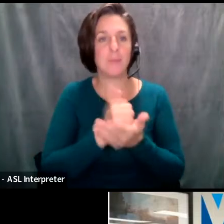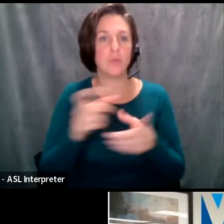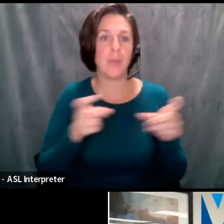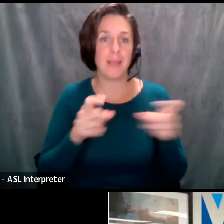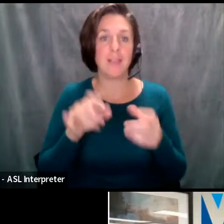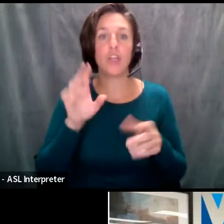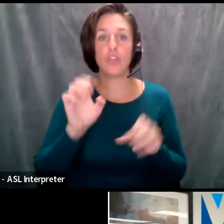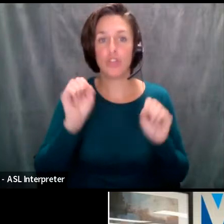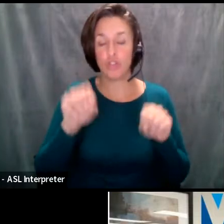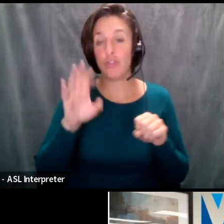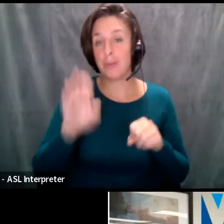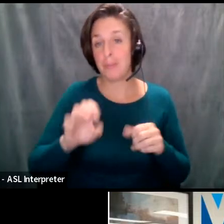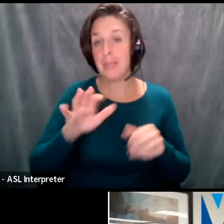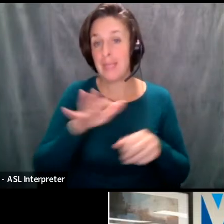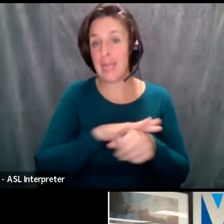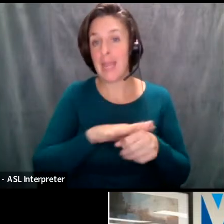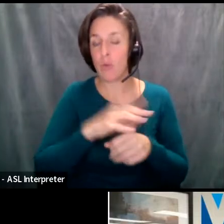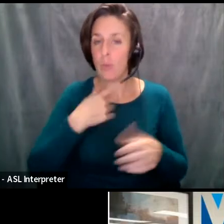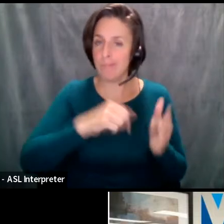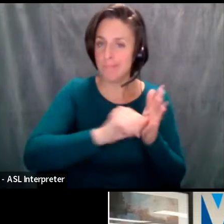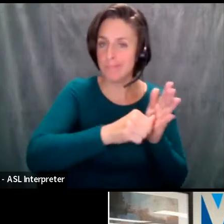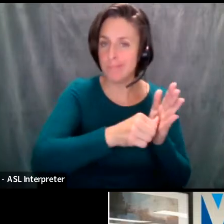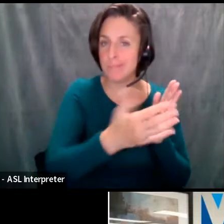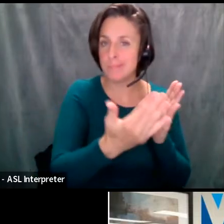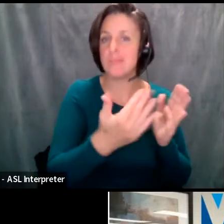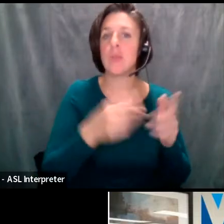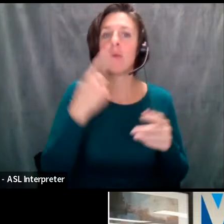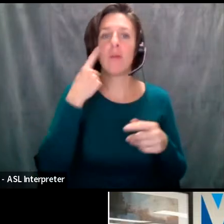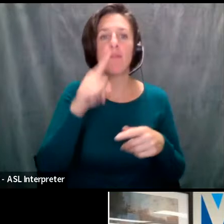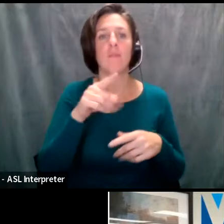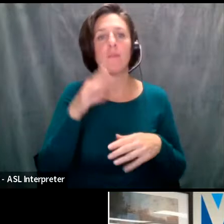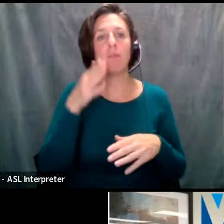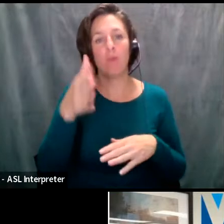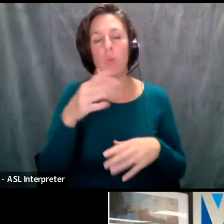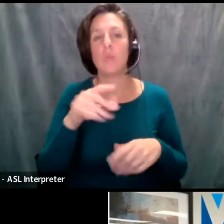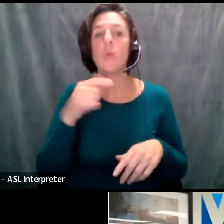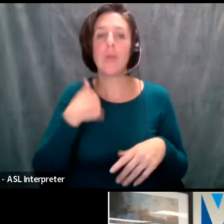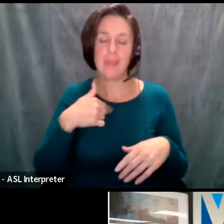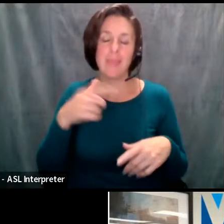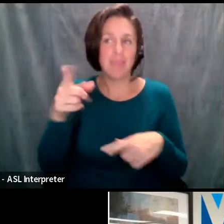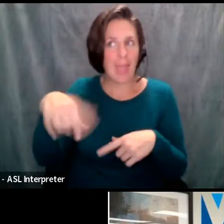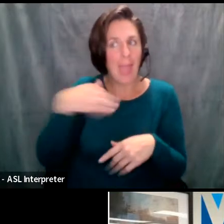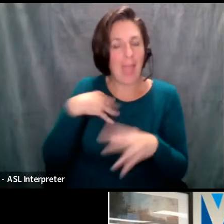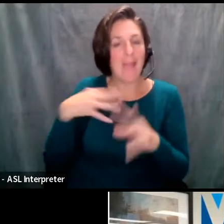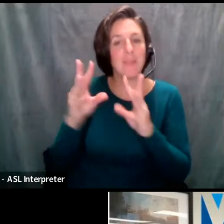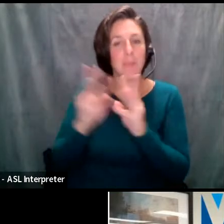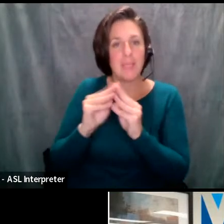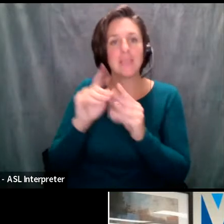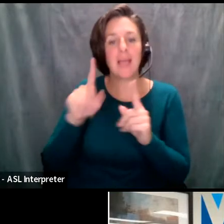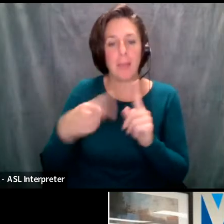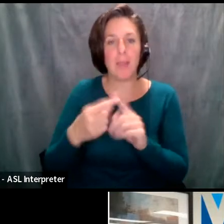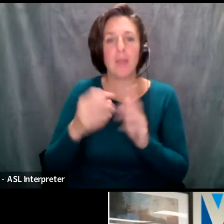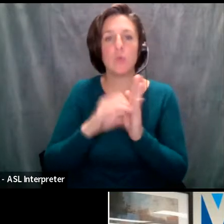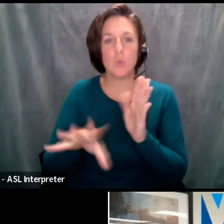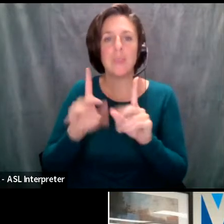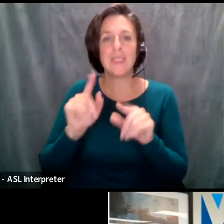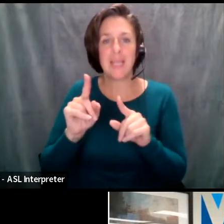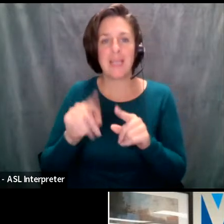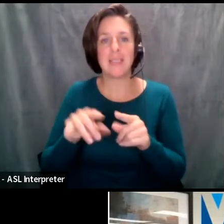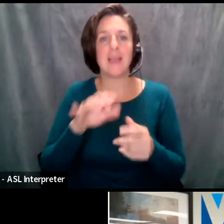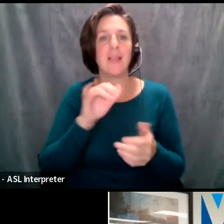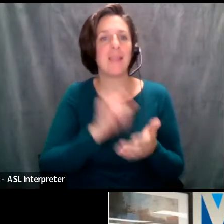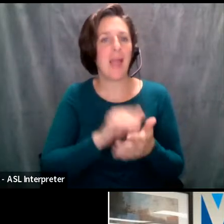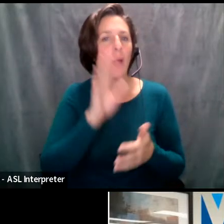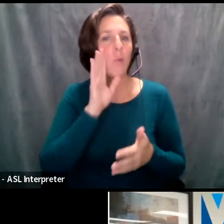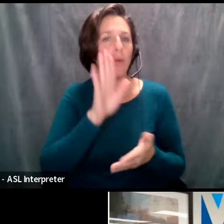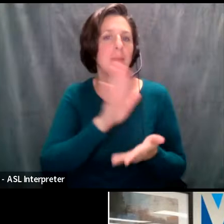sort of emphasize for them going forward, but they do have meetings about student attendance and things of that nature. Okay, yeah, it would be nice to have that captured.